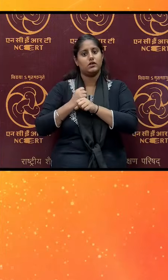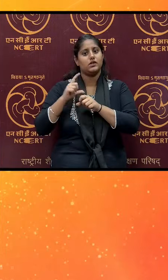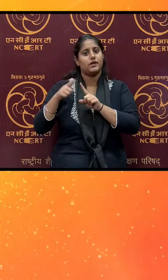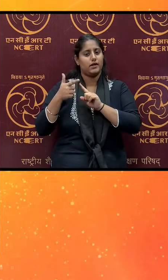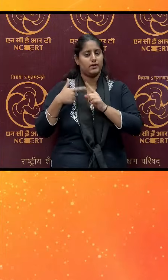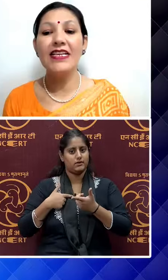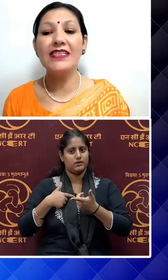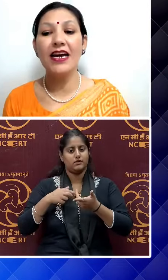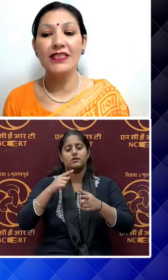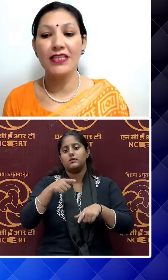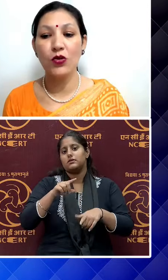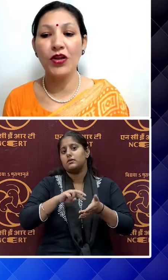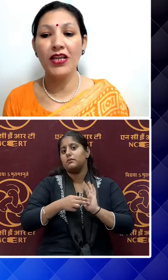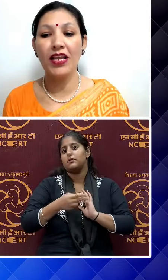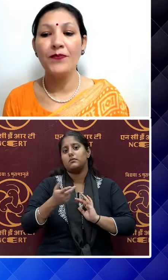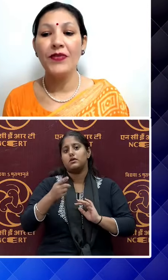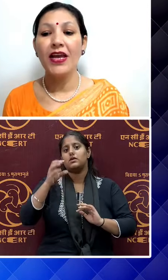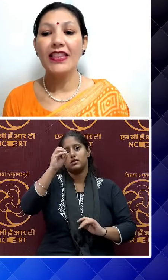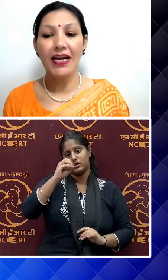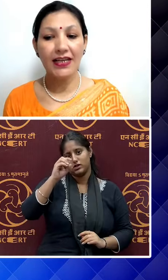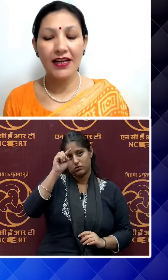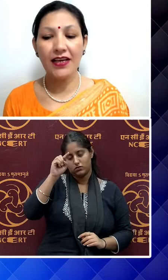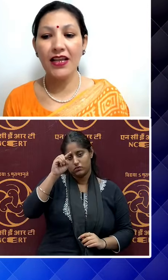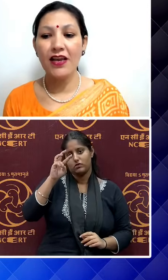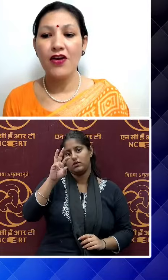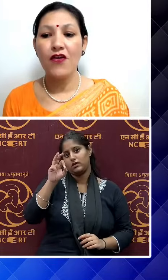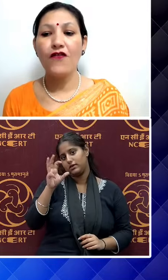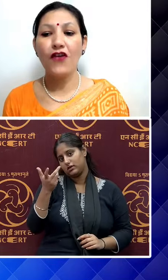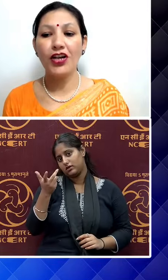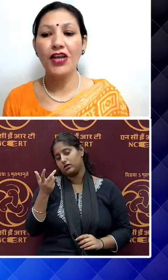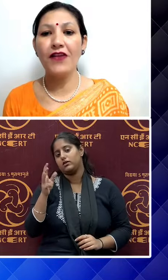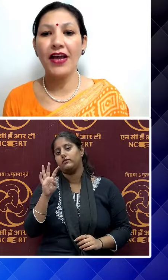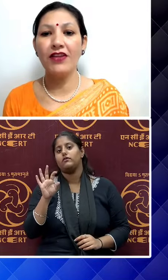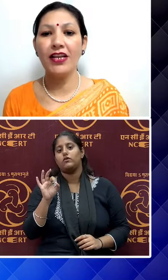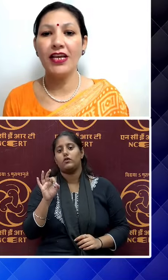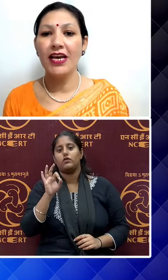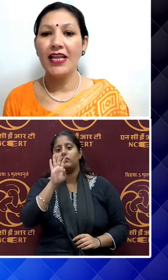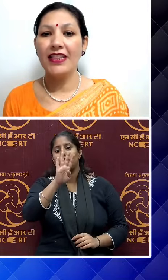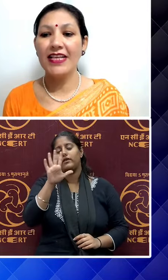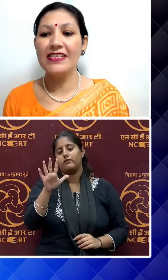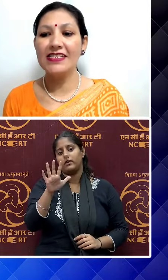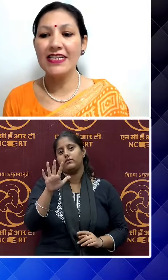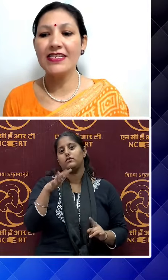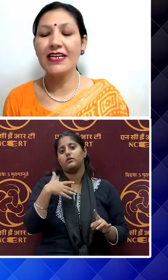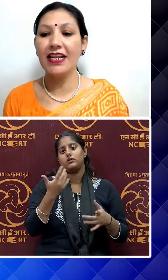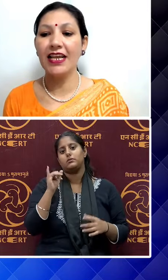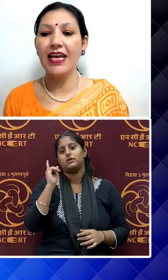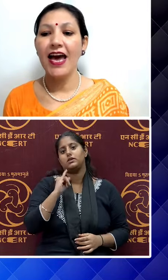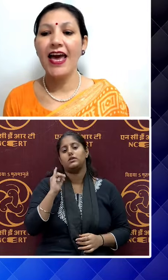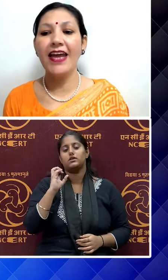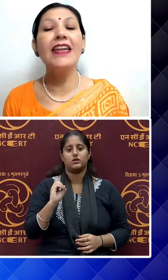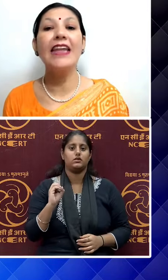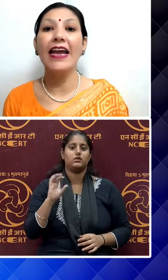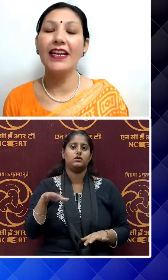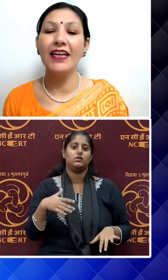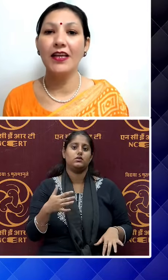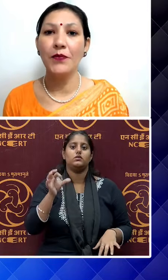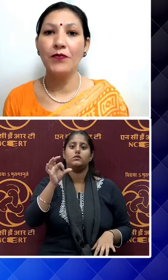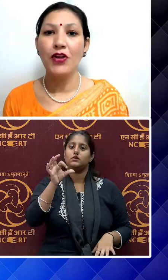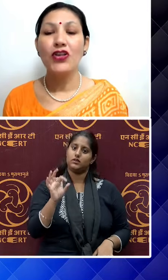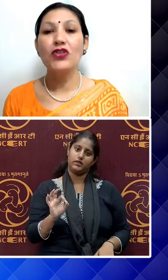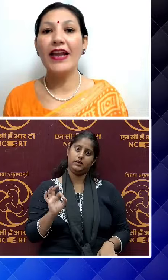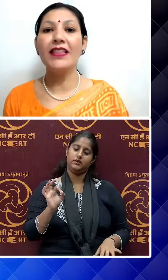angles are, these are 0 degree, 30 degree, 45 degree, then 60 degree and 90